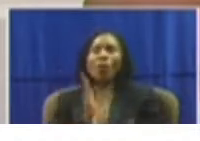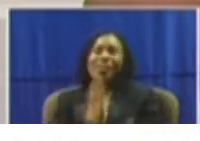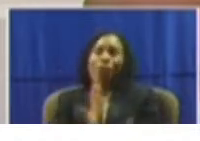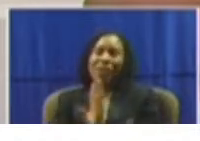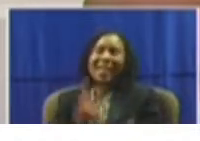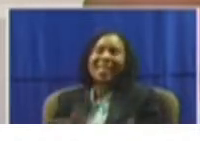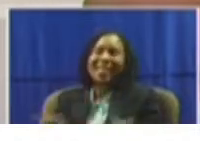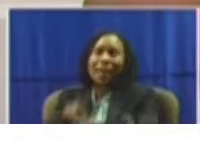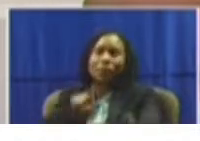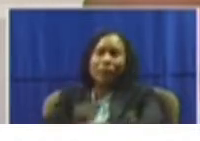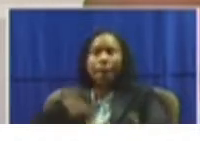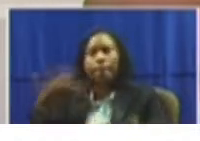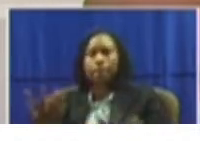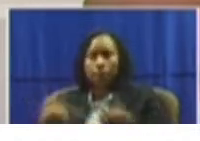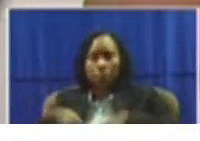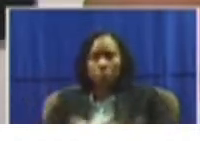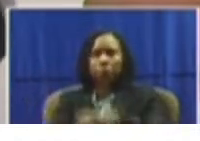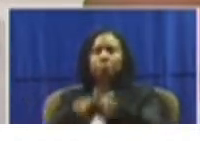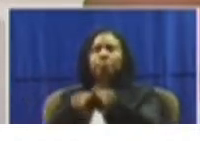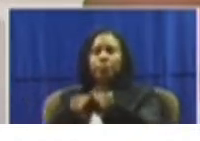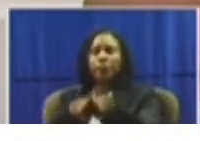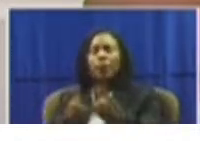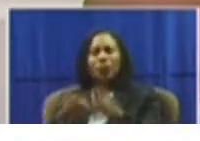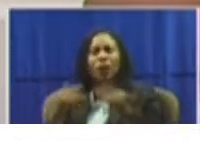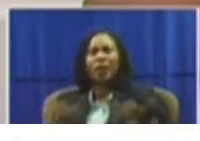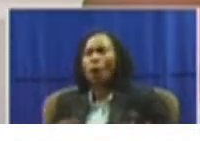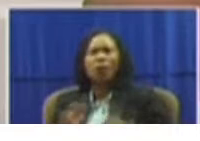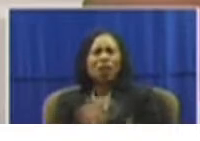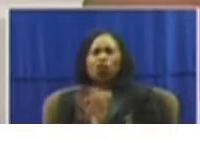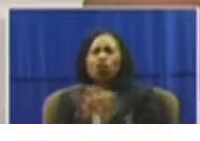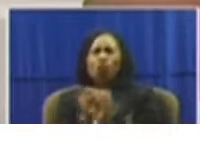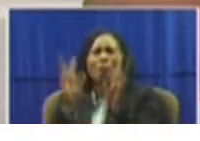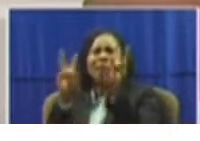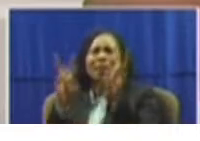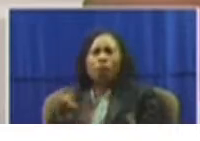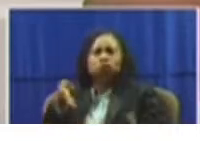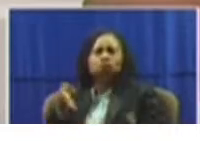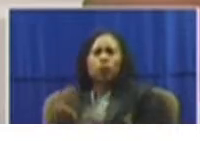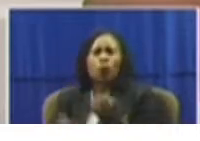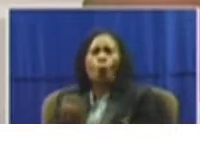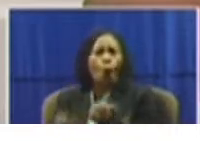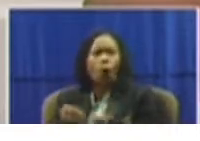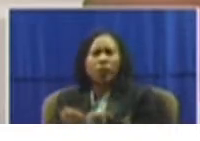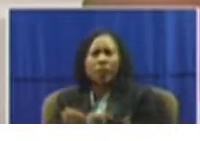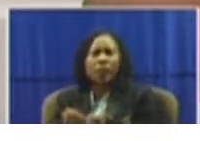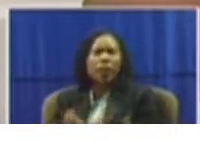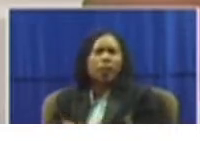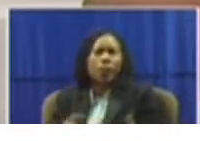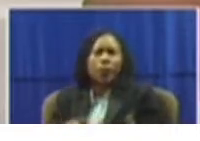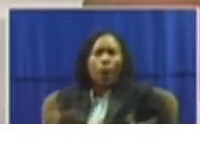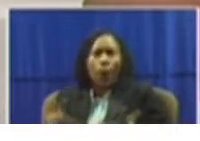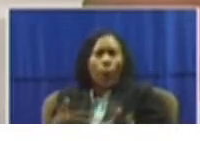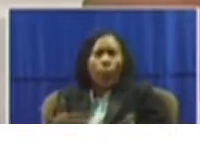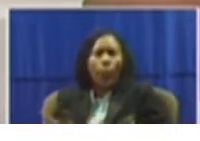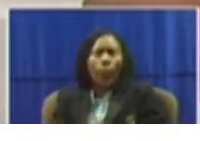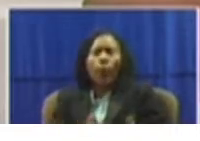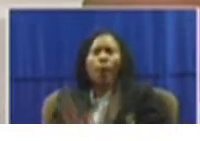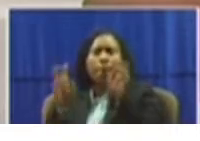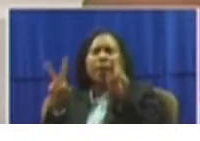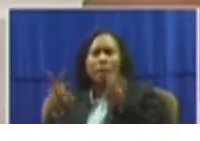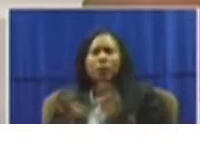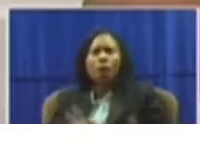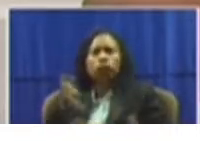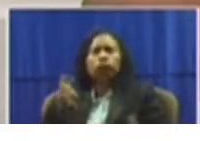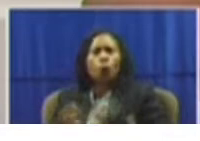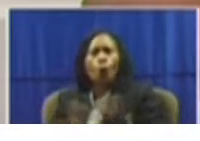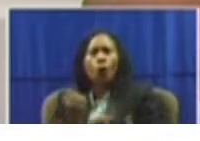simultaneously. But currently there's no matter before the court. So if there's no matter before the court, we can't be postponing something based on an